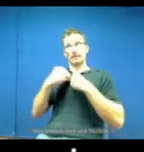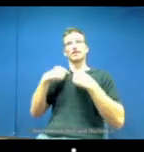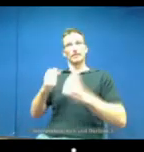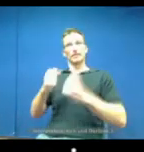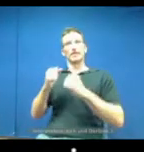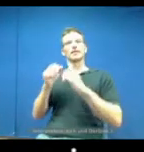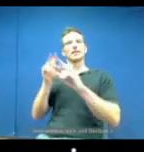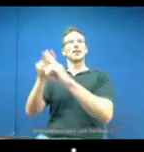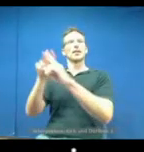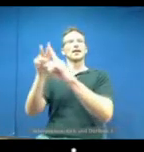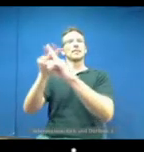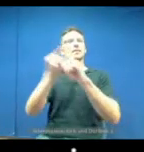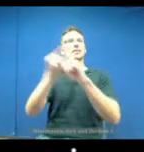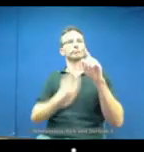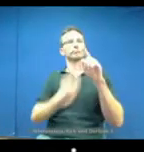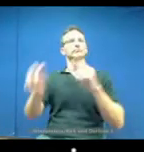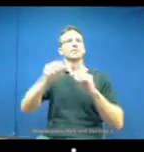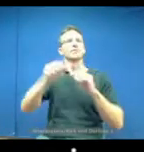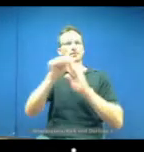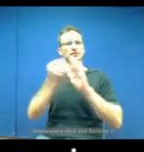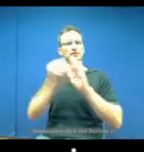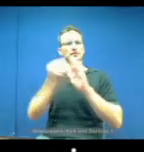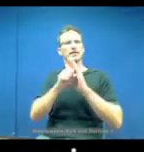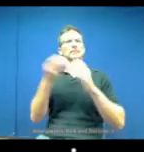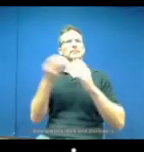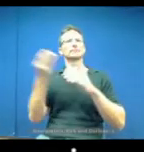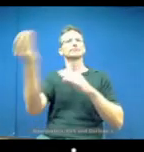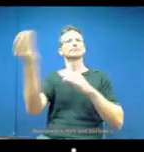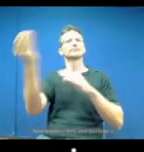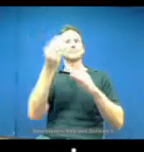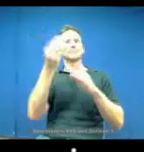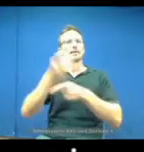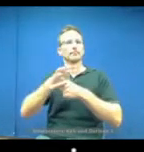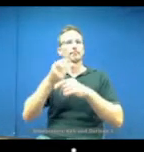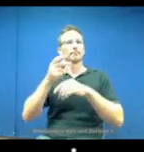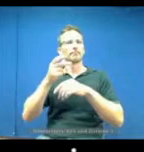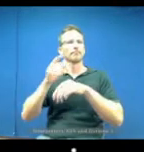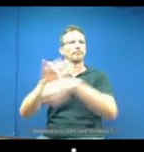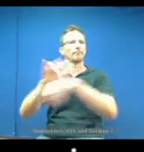And a couple of other requirements as well.